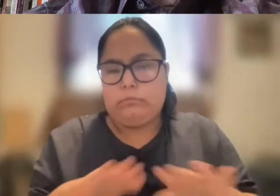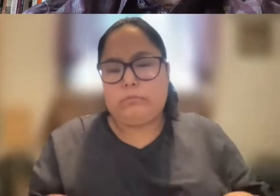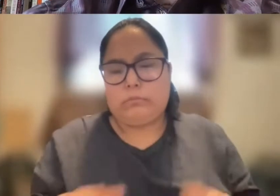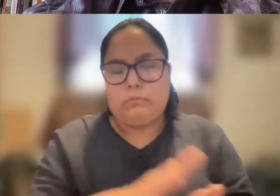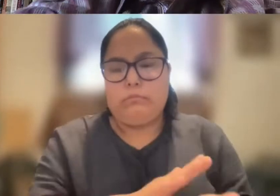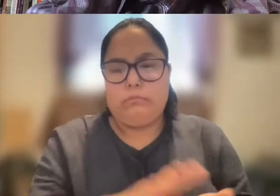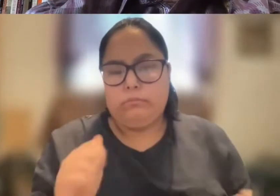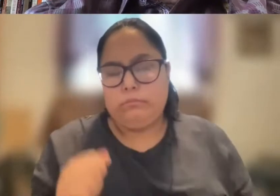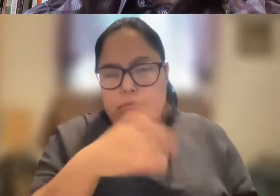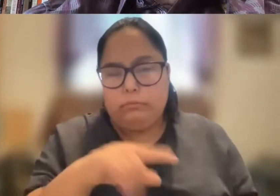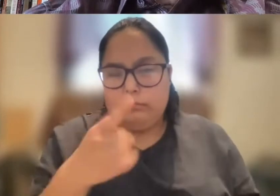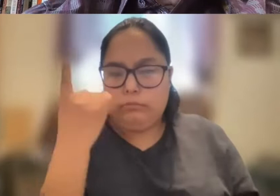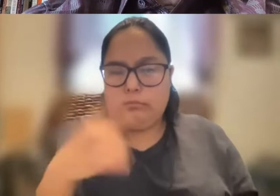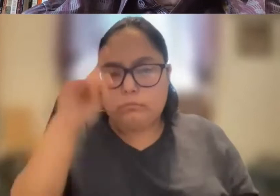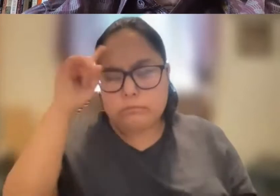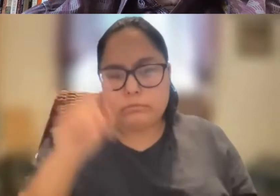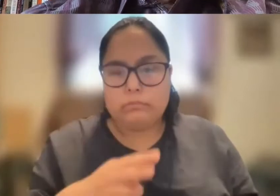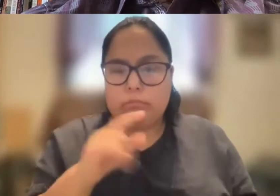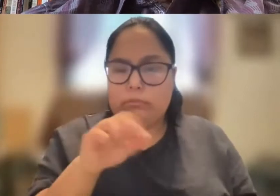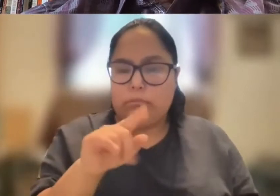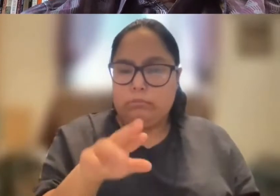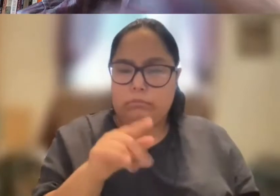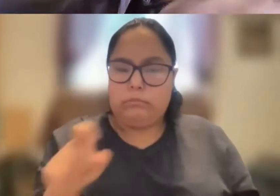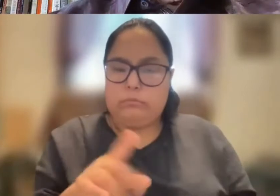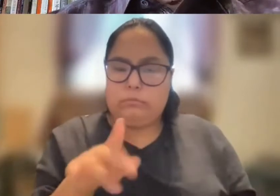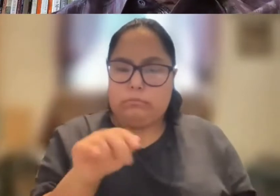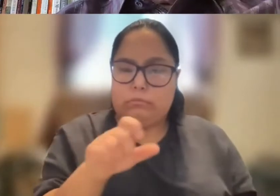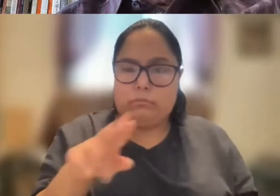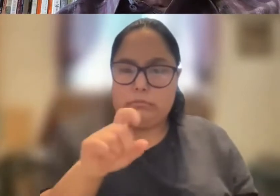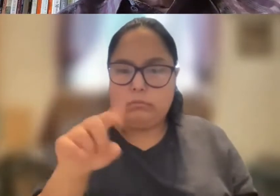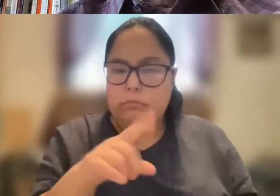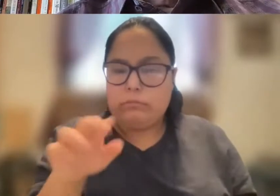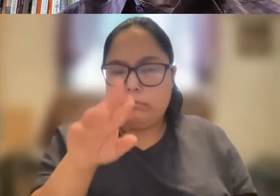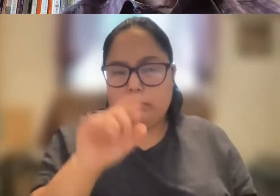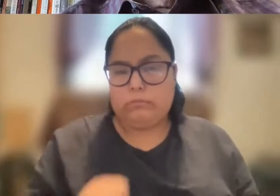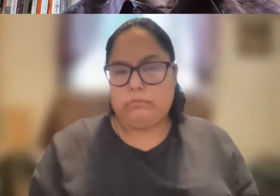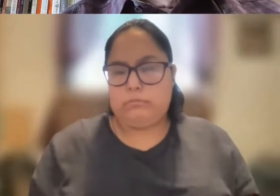of the first to take advantage of the same-sex benefits that the military offered.